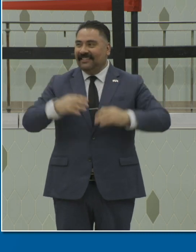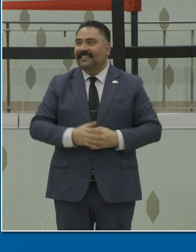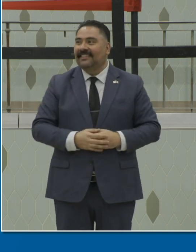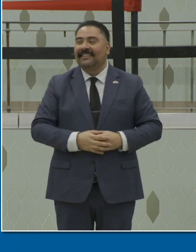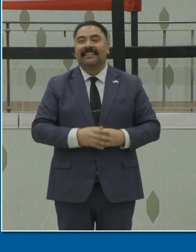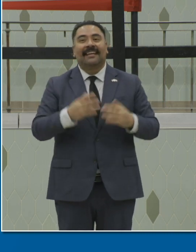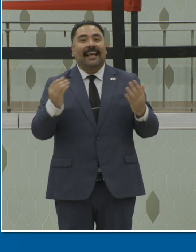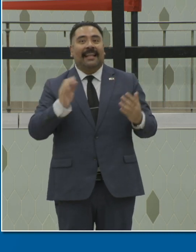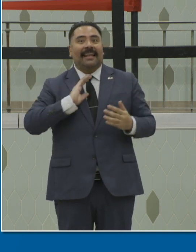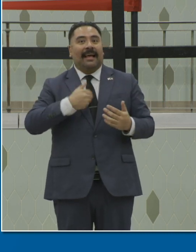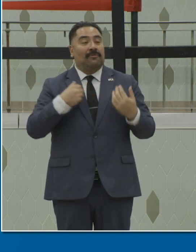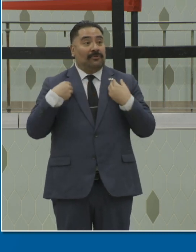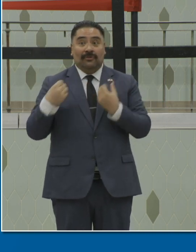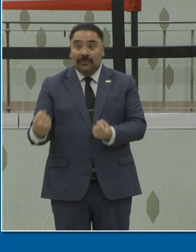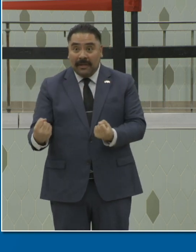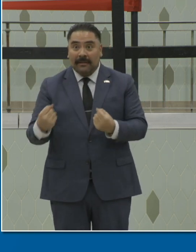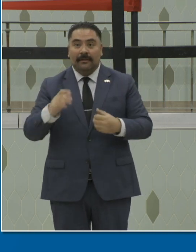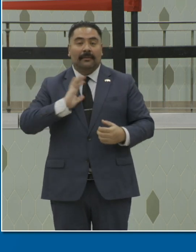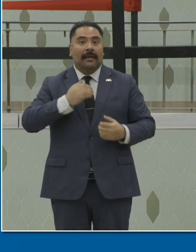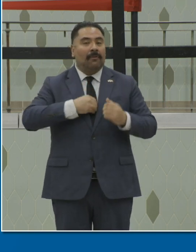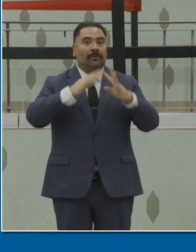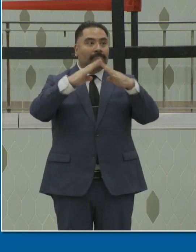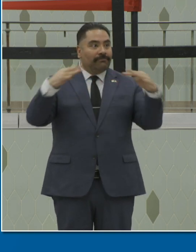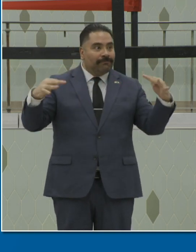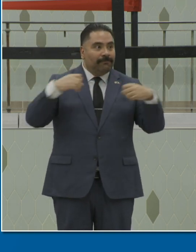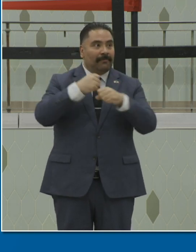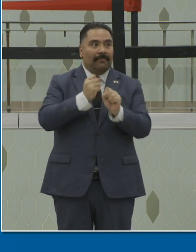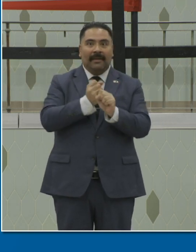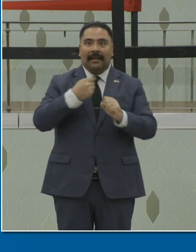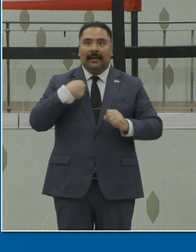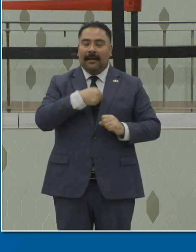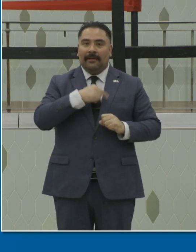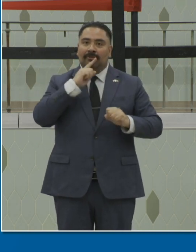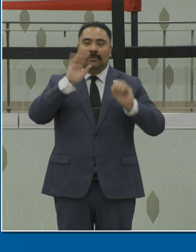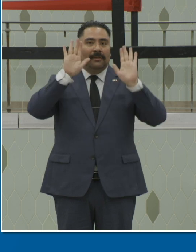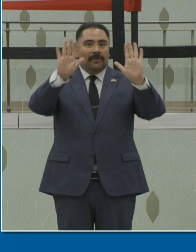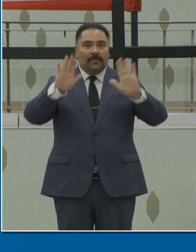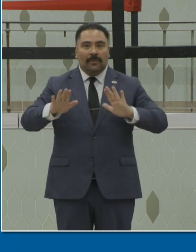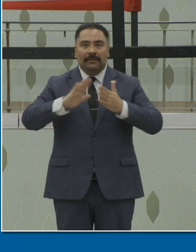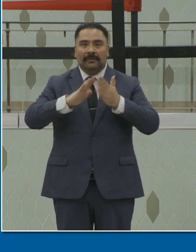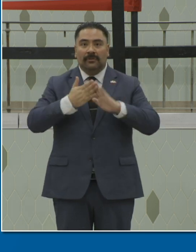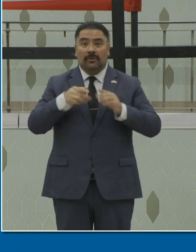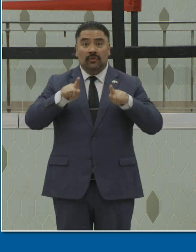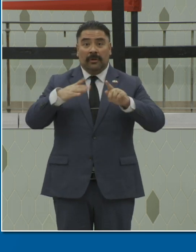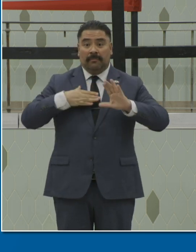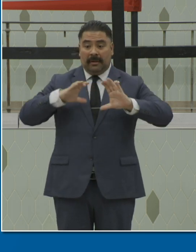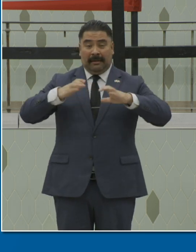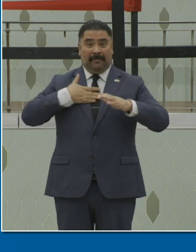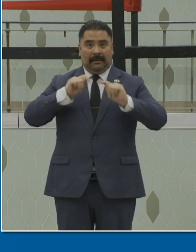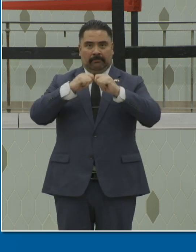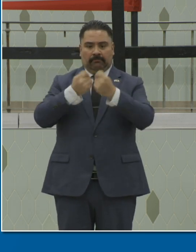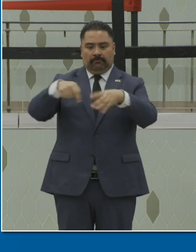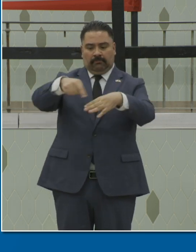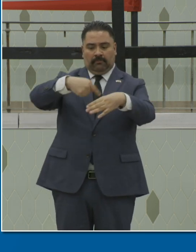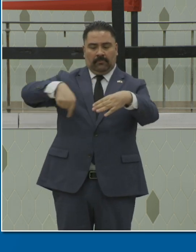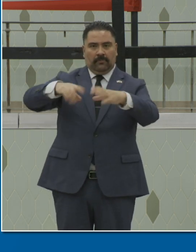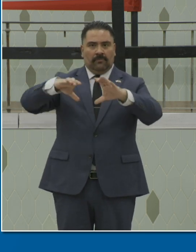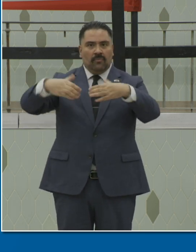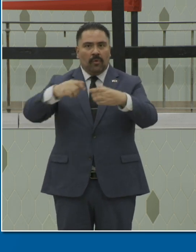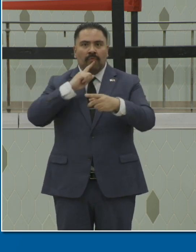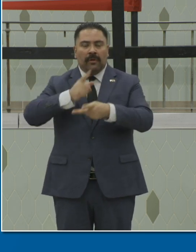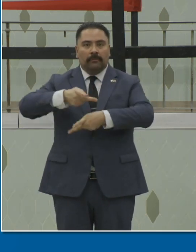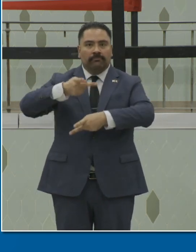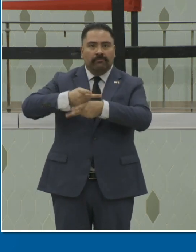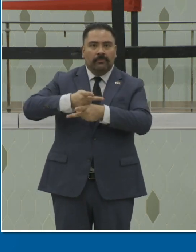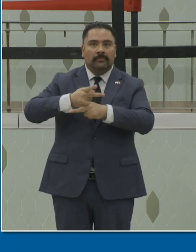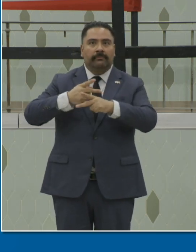I mean, it's our strength, it's our diversity that makes us a remarkable city. And my administration is deeply committed to resolving